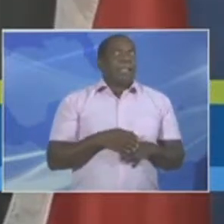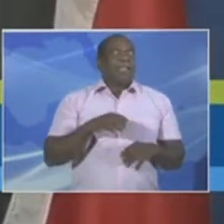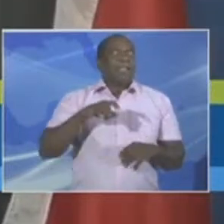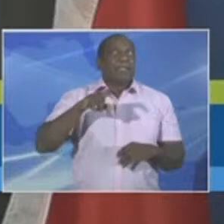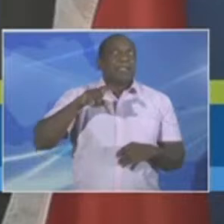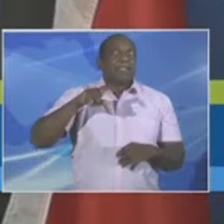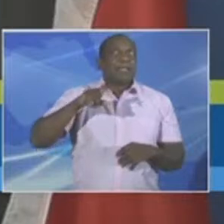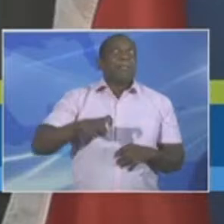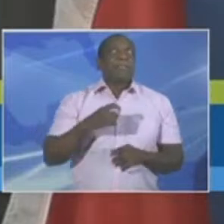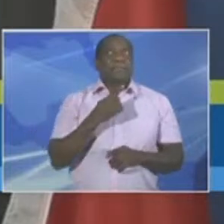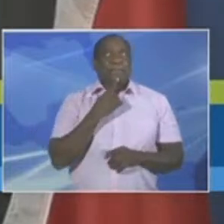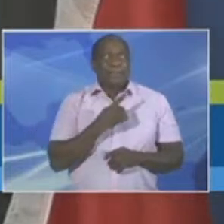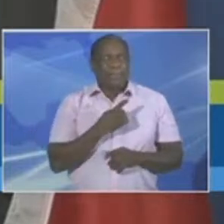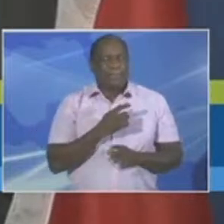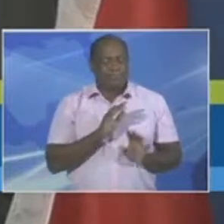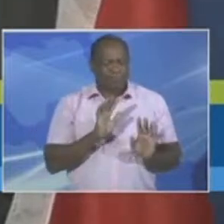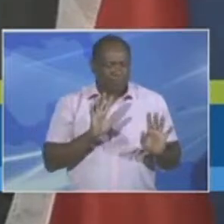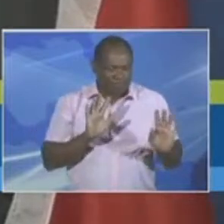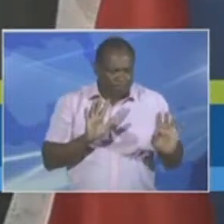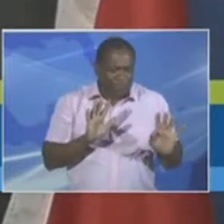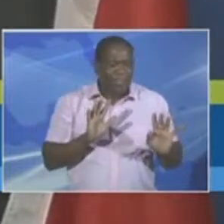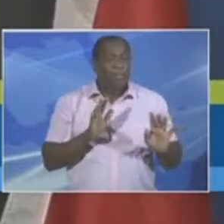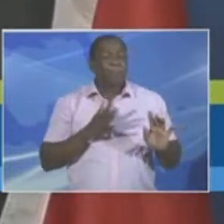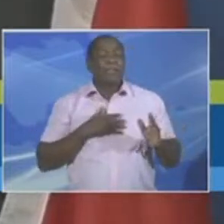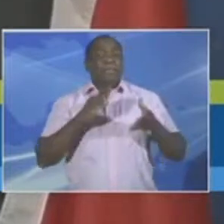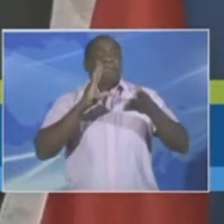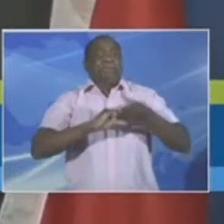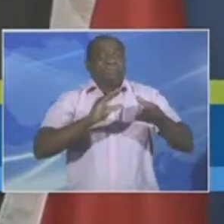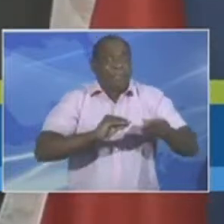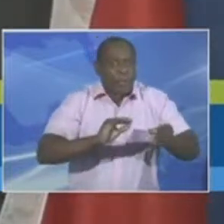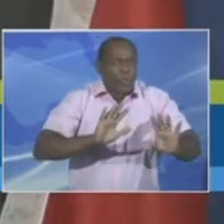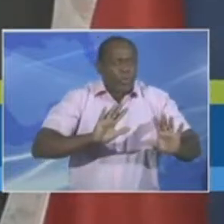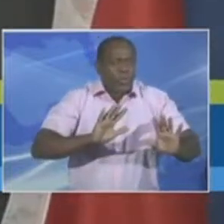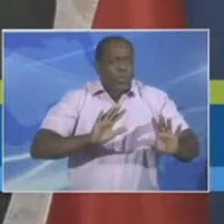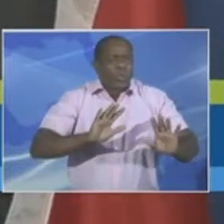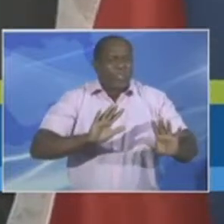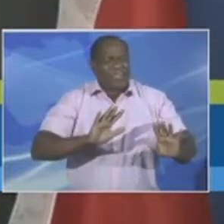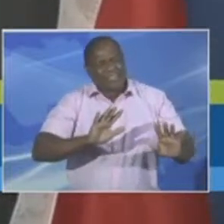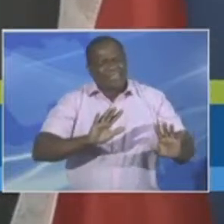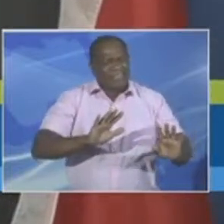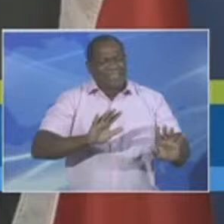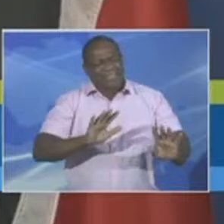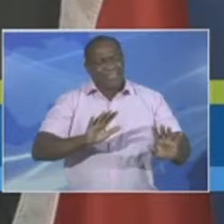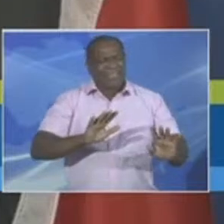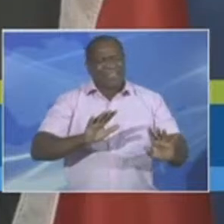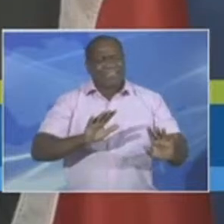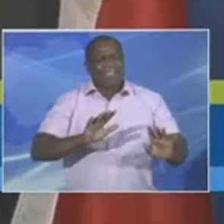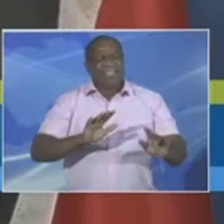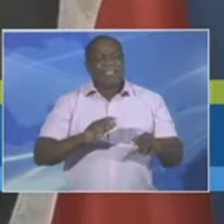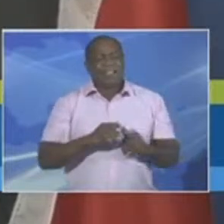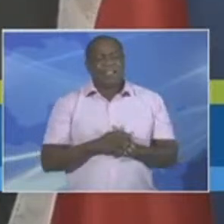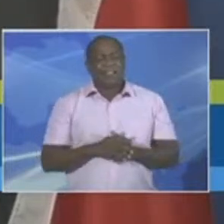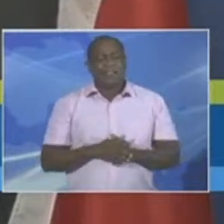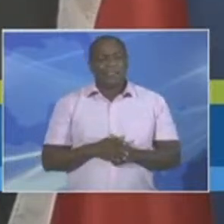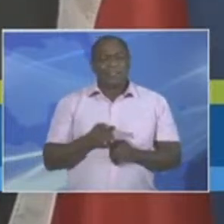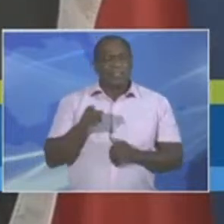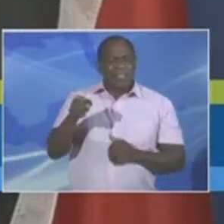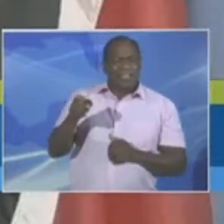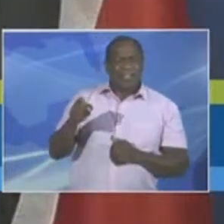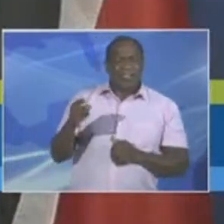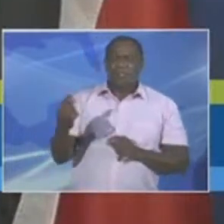moment, because when Rodney Charles comes and plays advisor to me and to Trinidad and